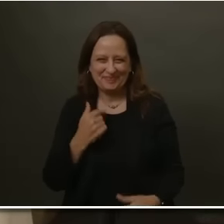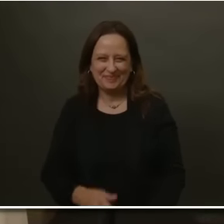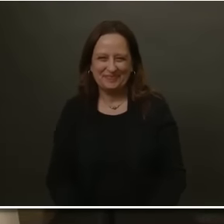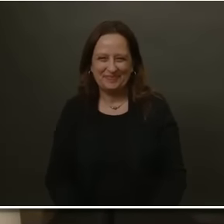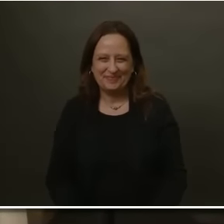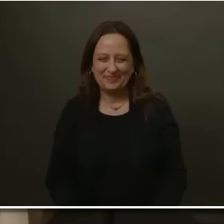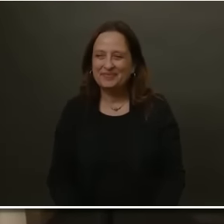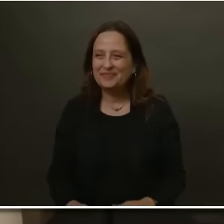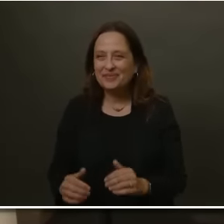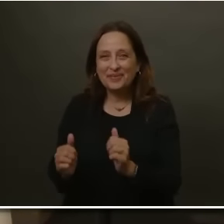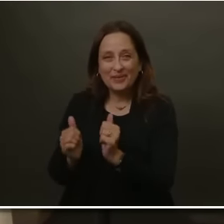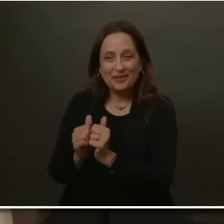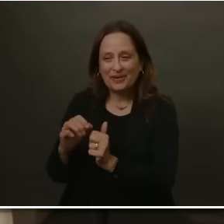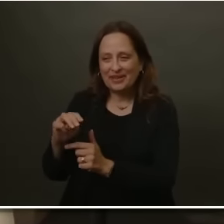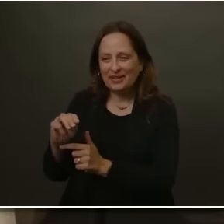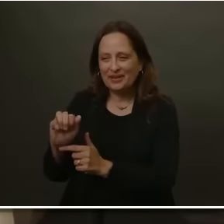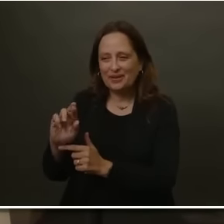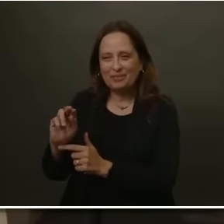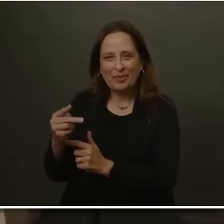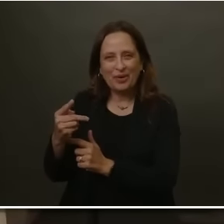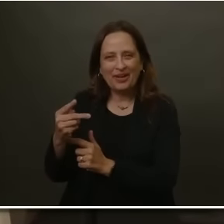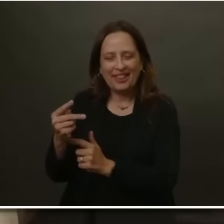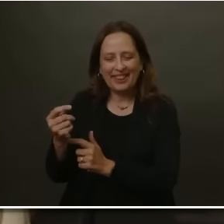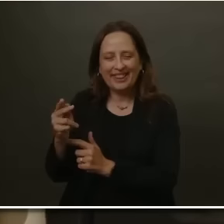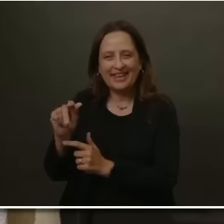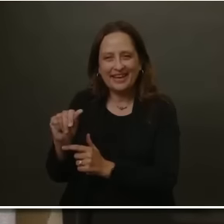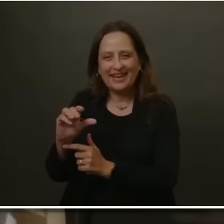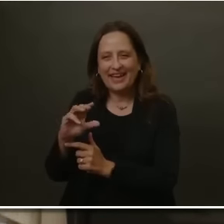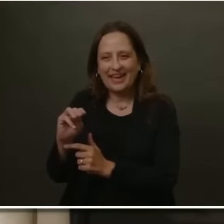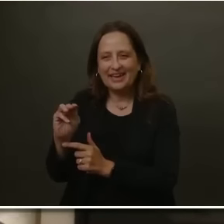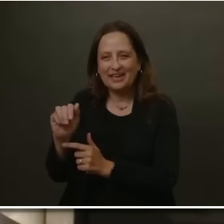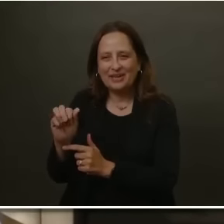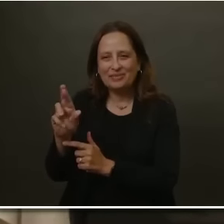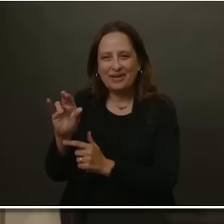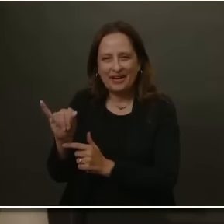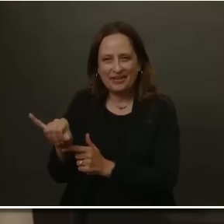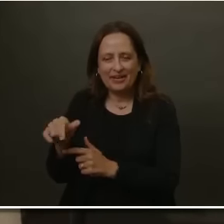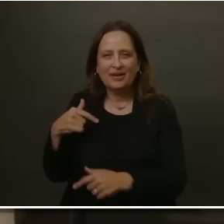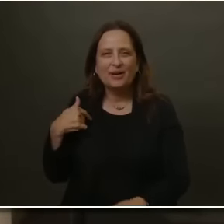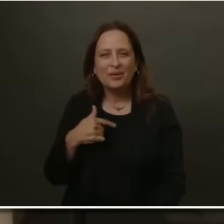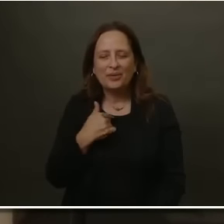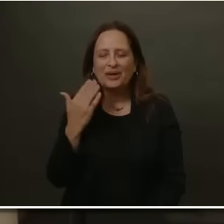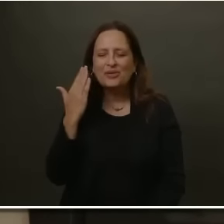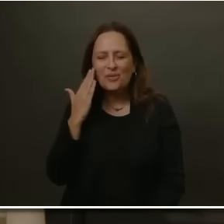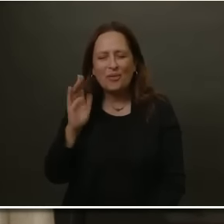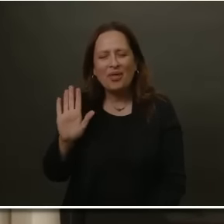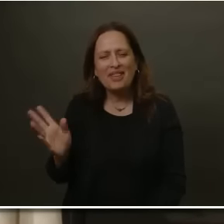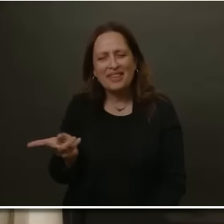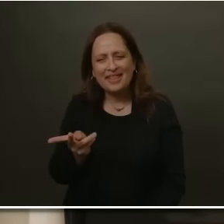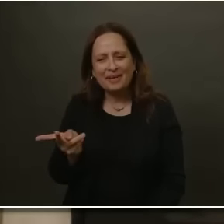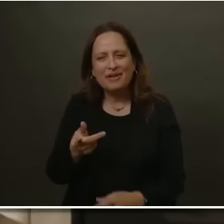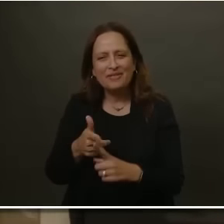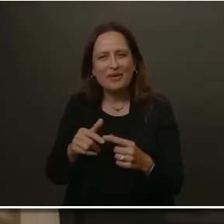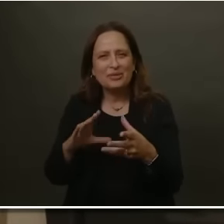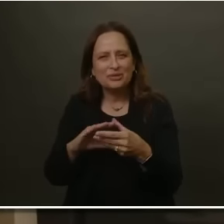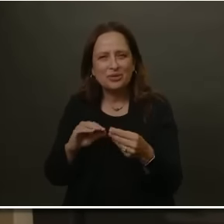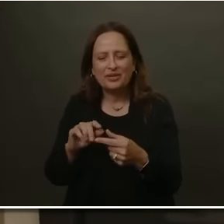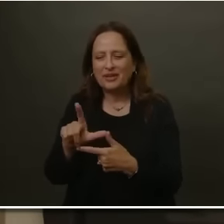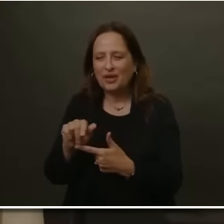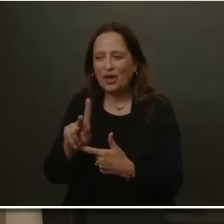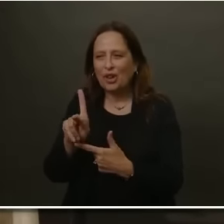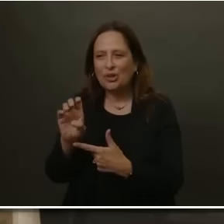with Martha and Mary. We know them best, perhaps, from the passage in Luke where Martha is rushing